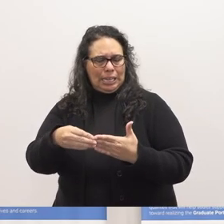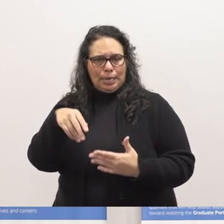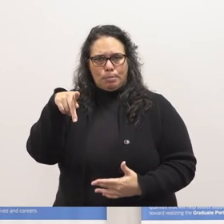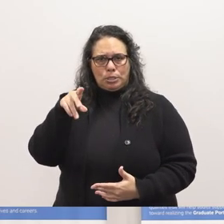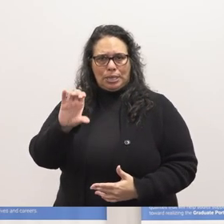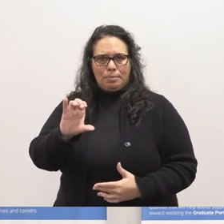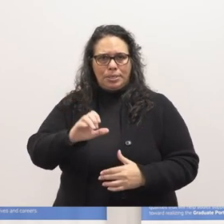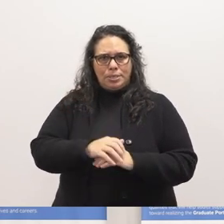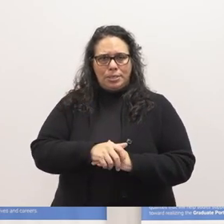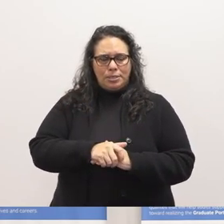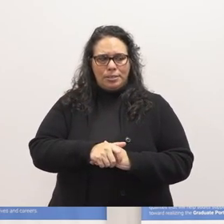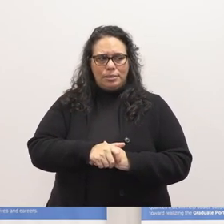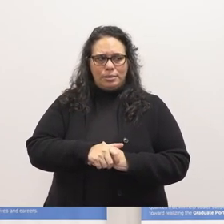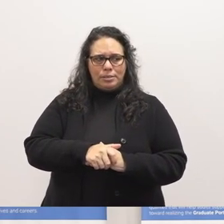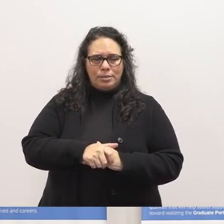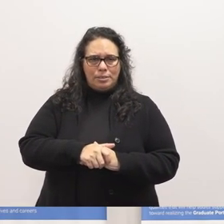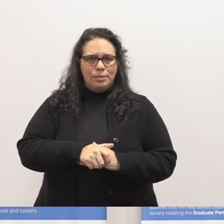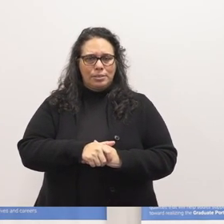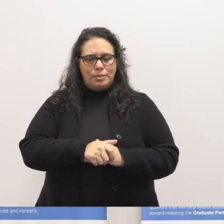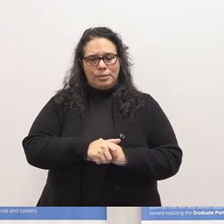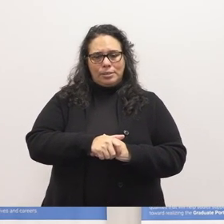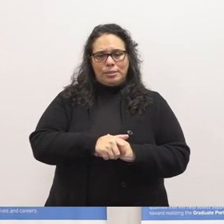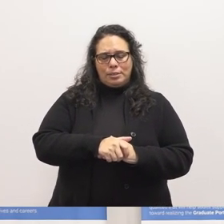Thank you.